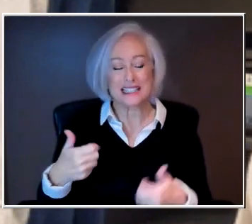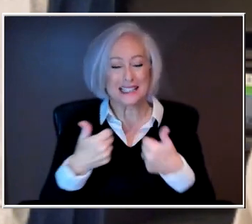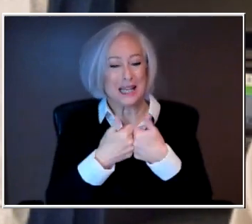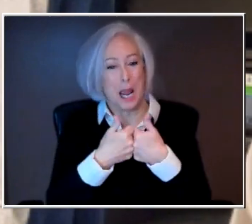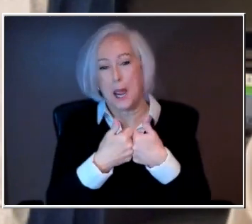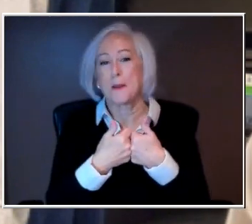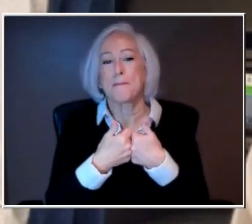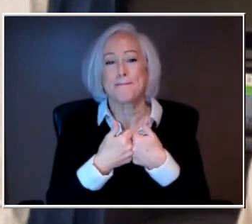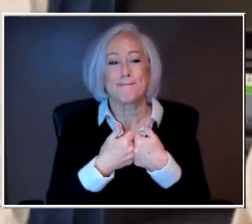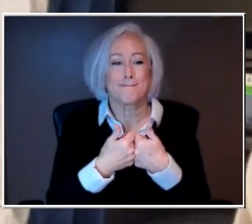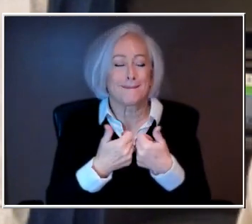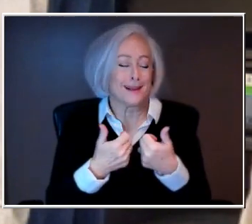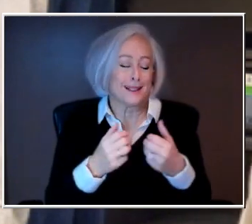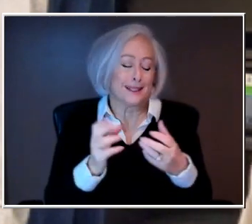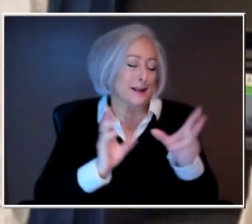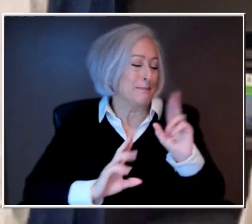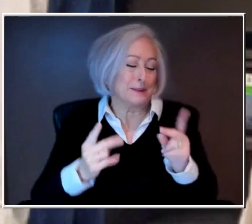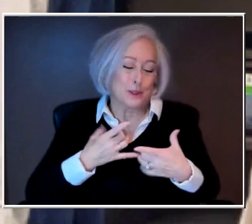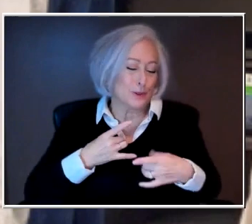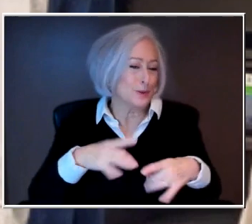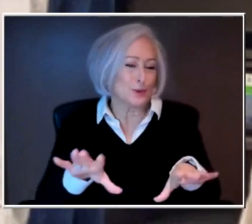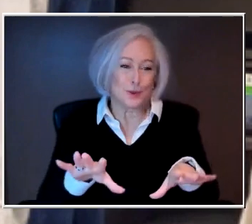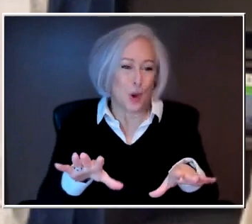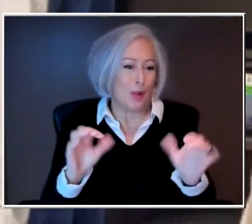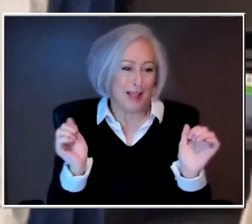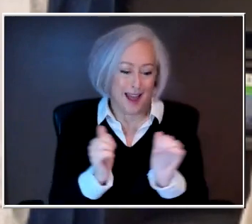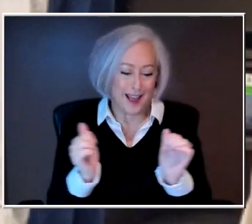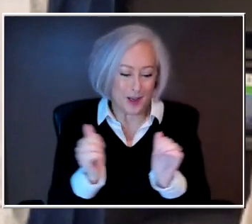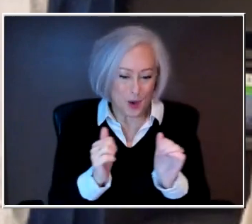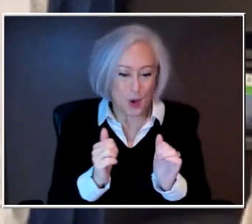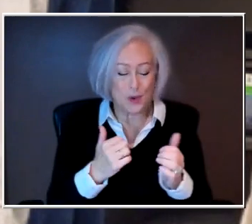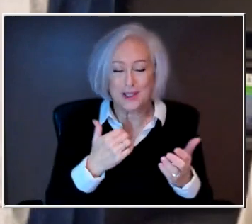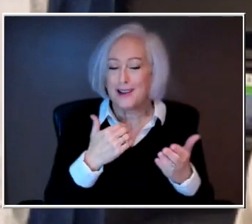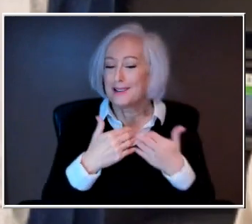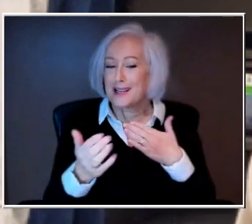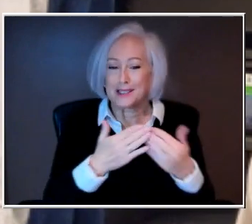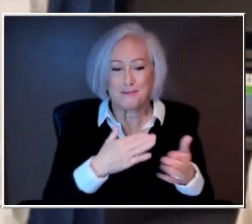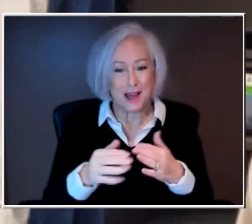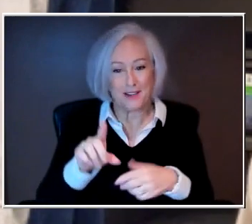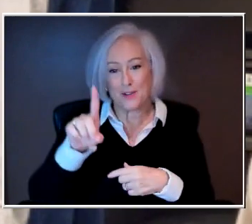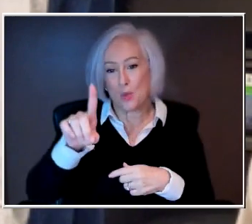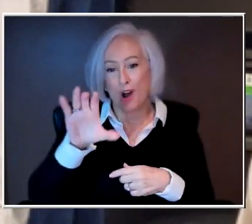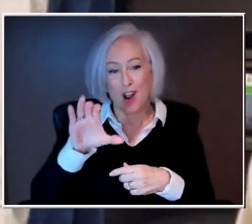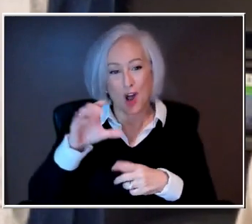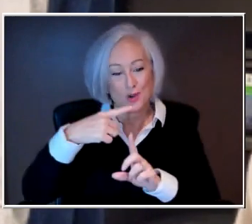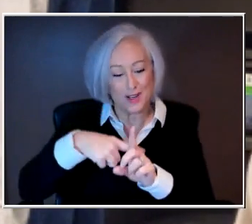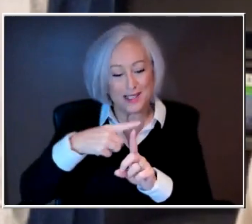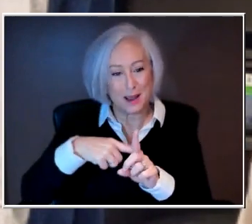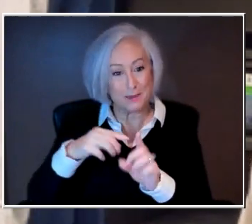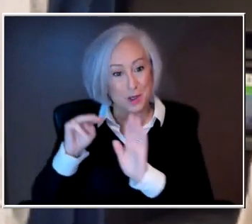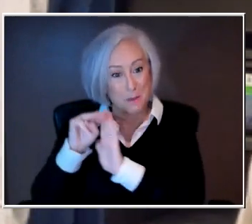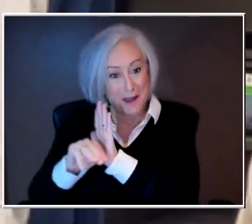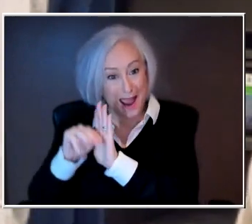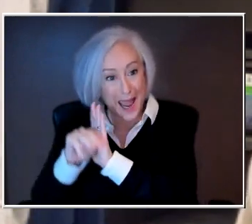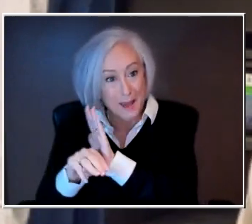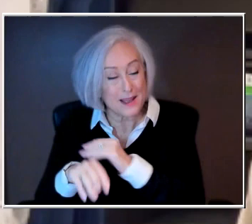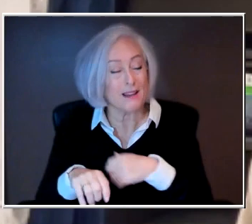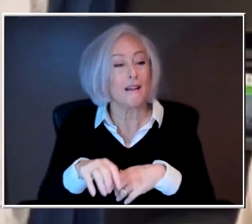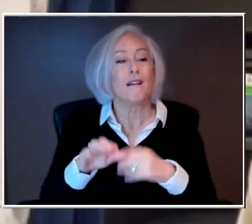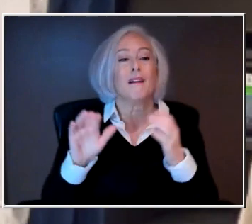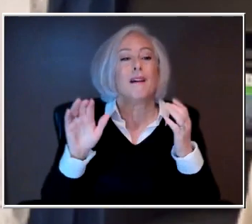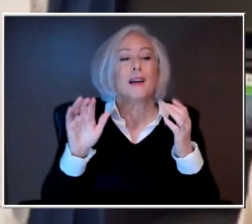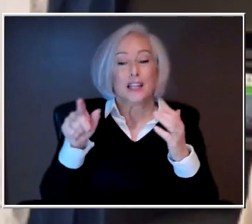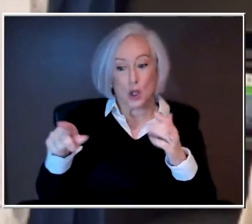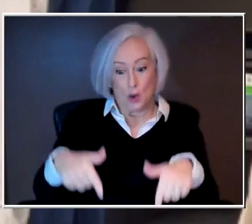is cold, just like heat is heat. When you play in the 100-degree weather in Miami, when you're living in that area,